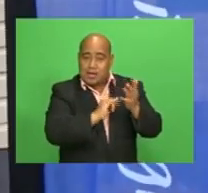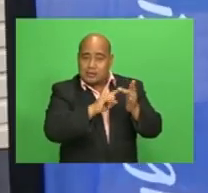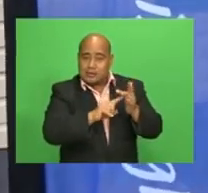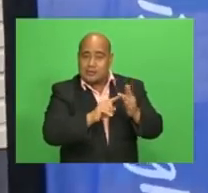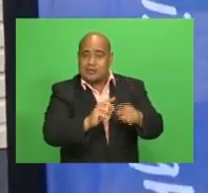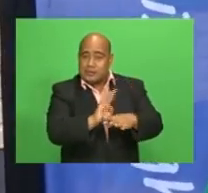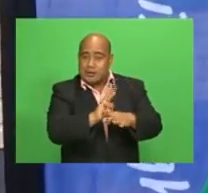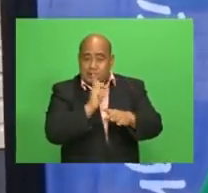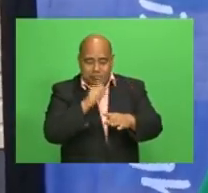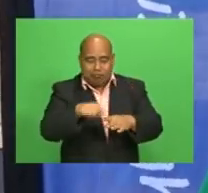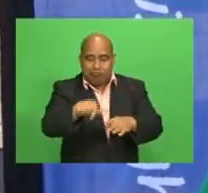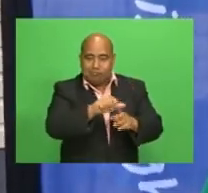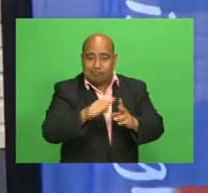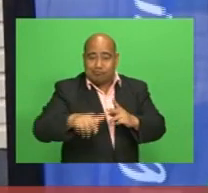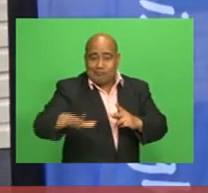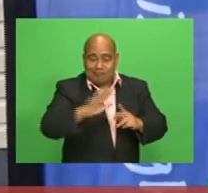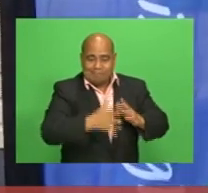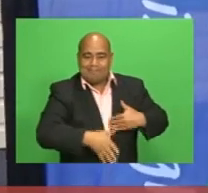Fijians.